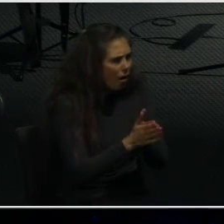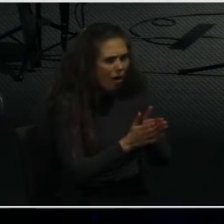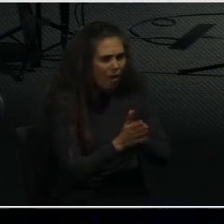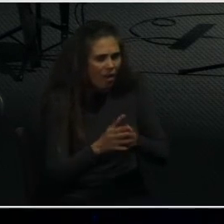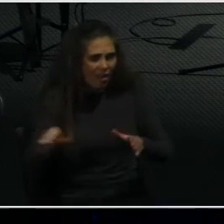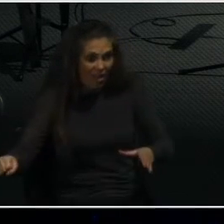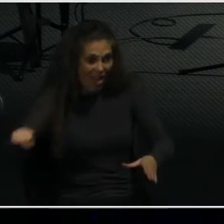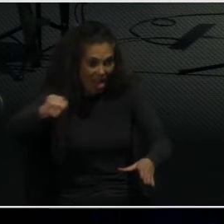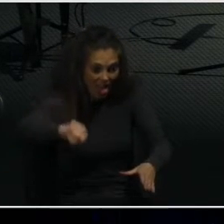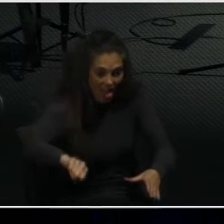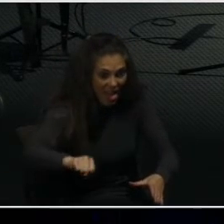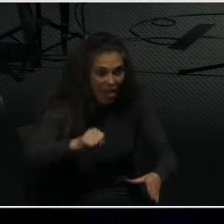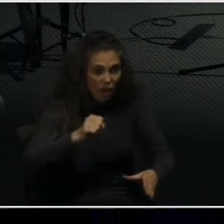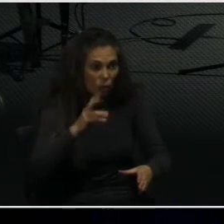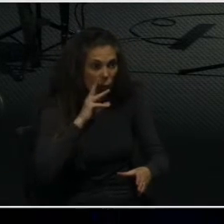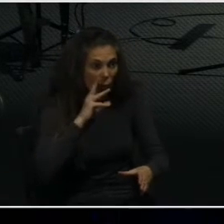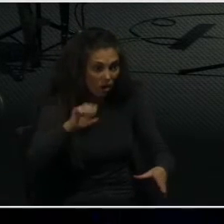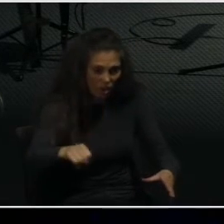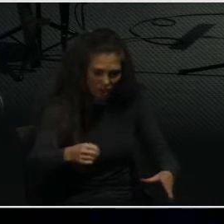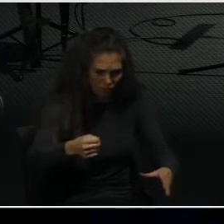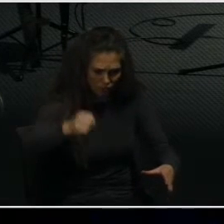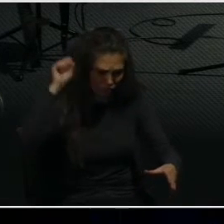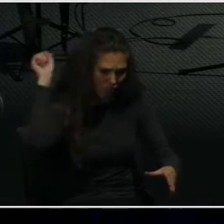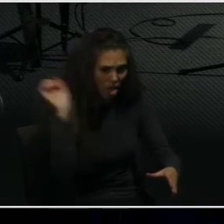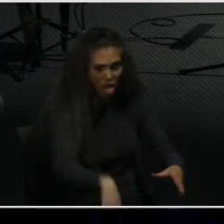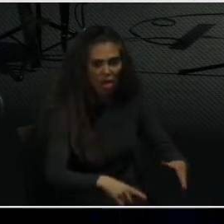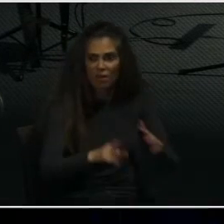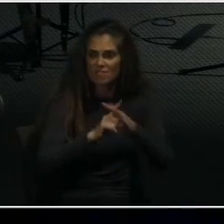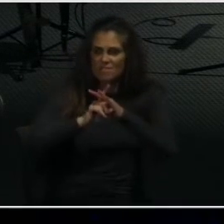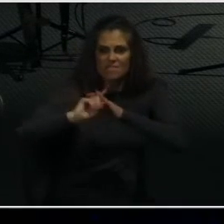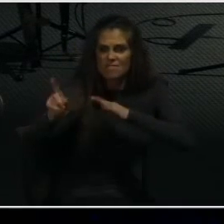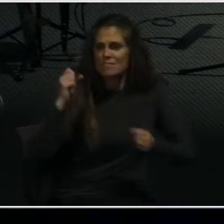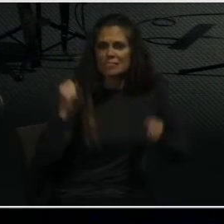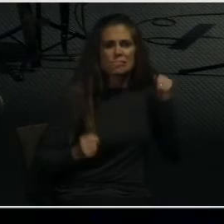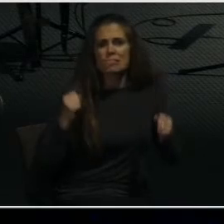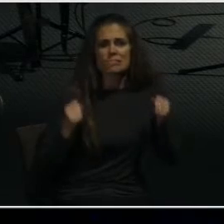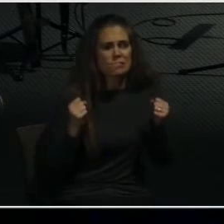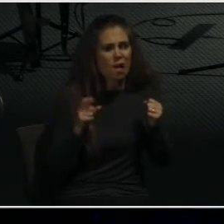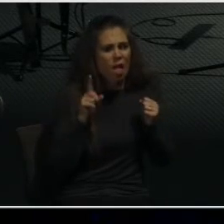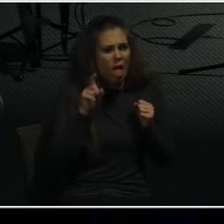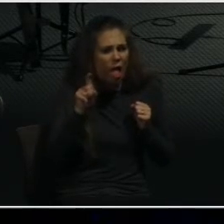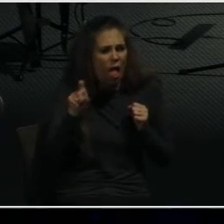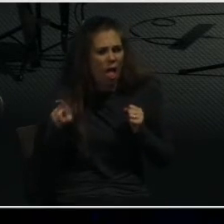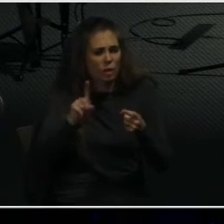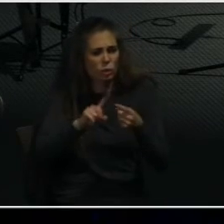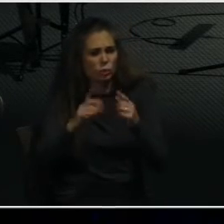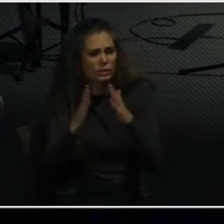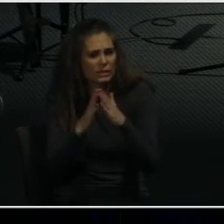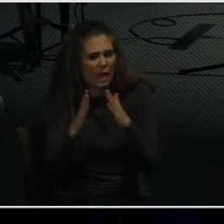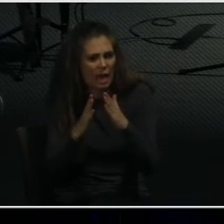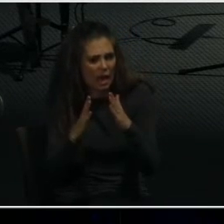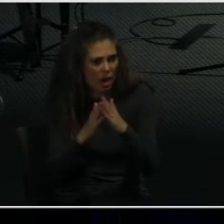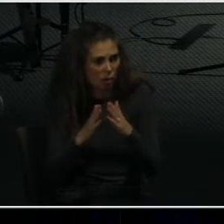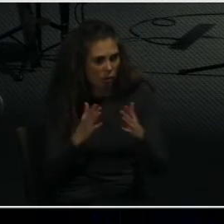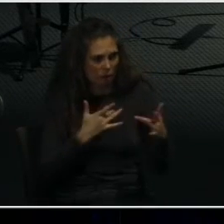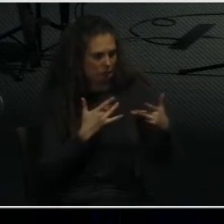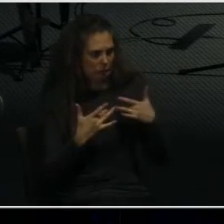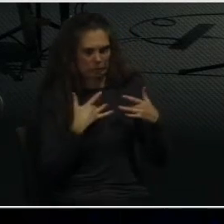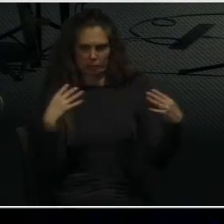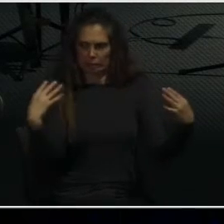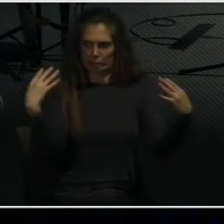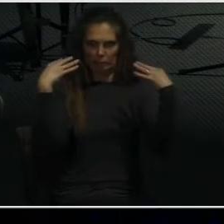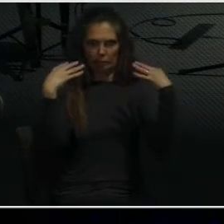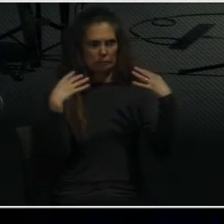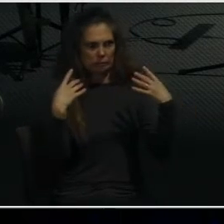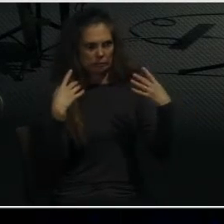there, runs back into town, forgets all about the shame and scorn that people are going to throw at her, and says,